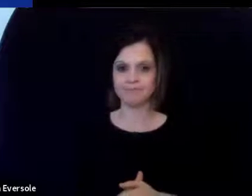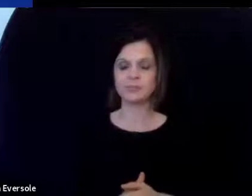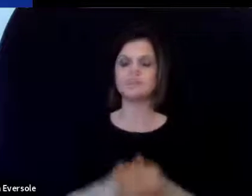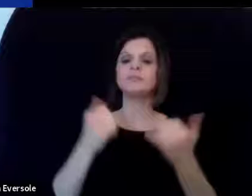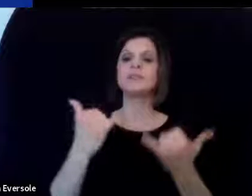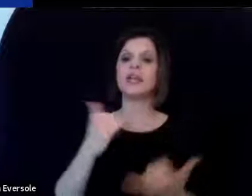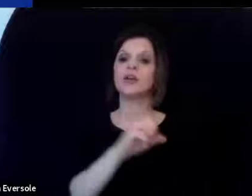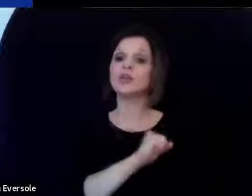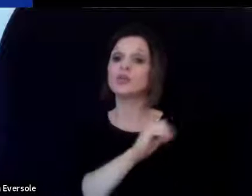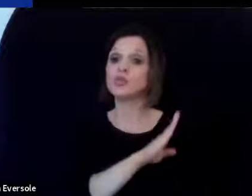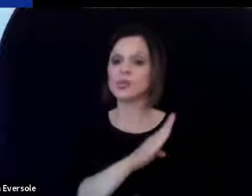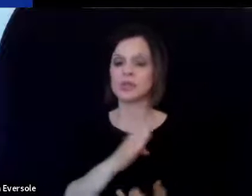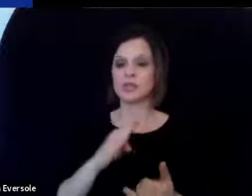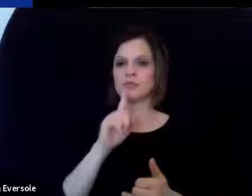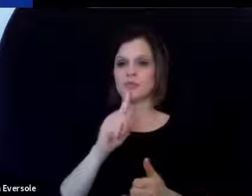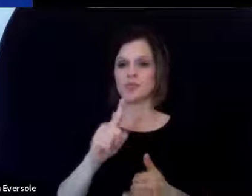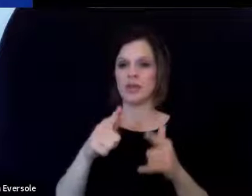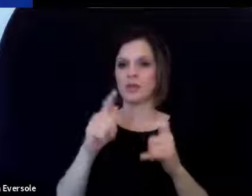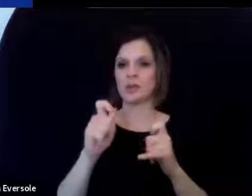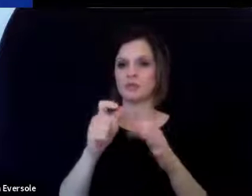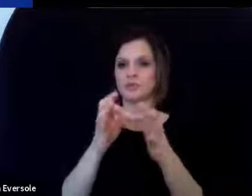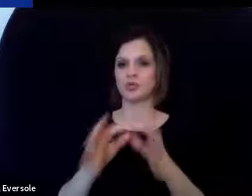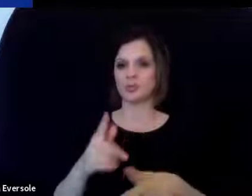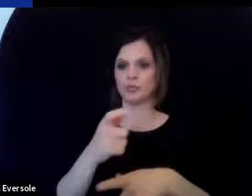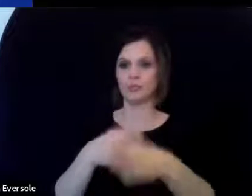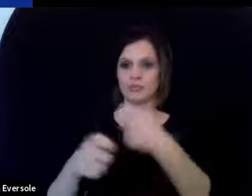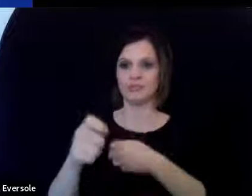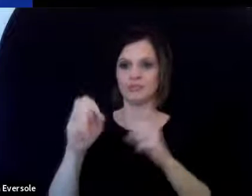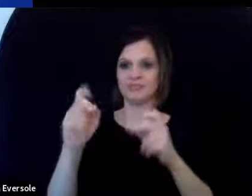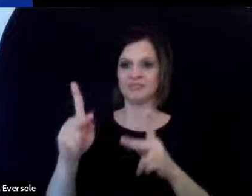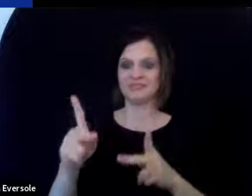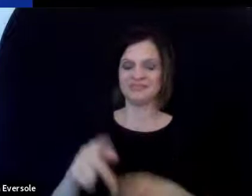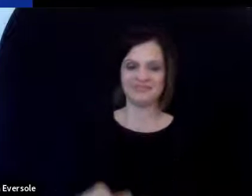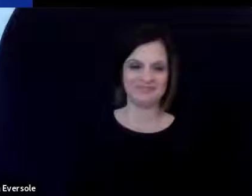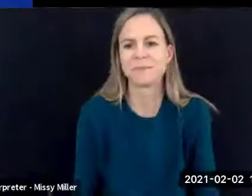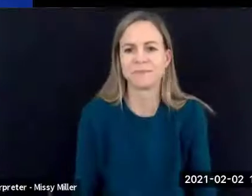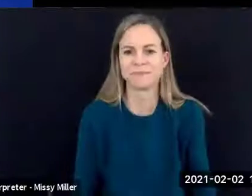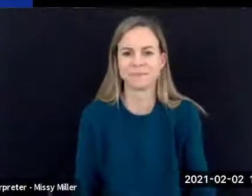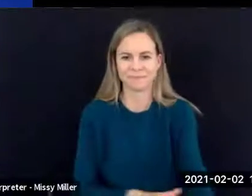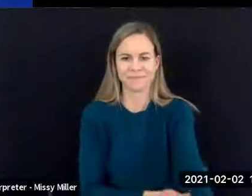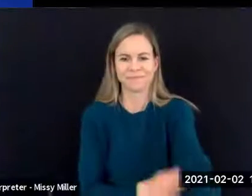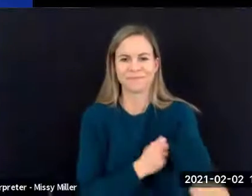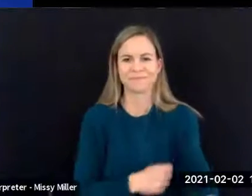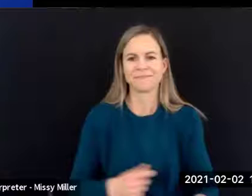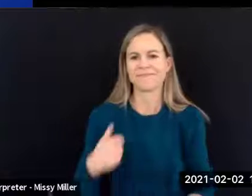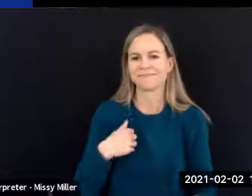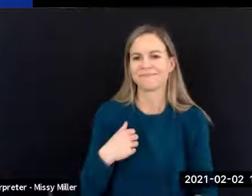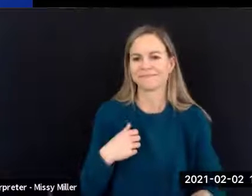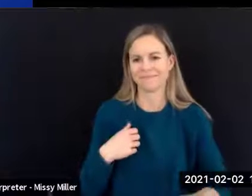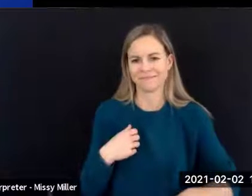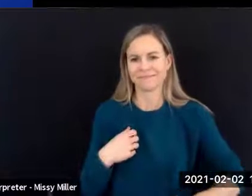quick interpreter switch, please. Good, I'll get a drink. Yeah.